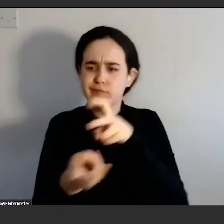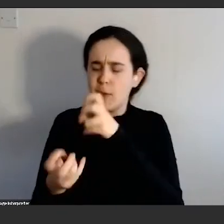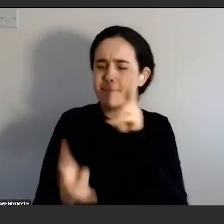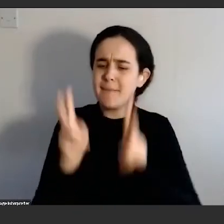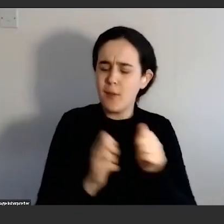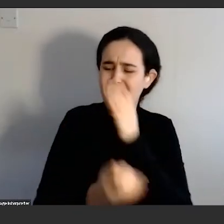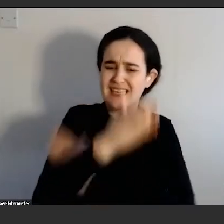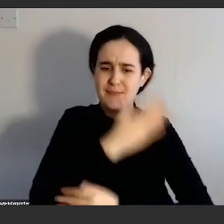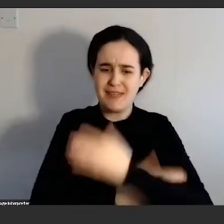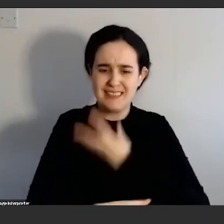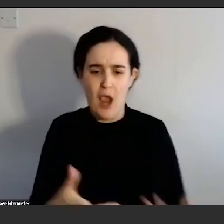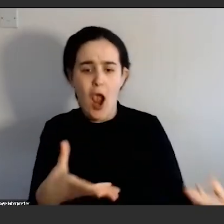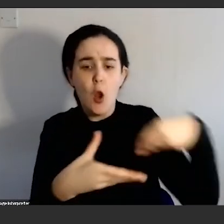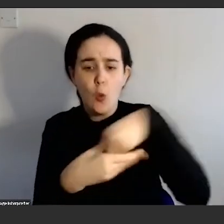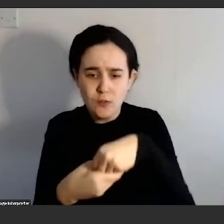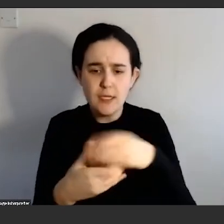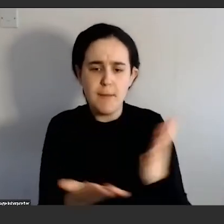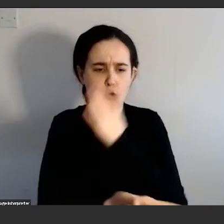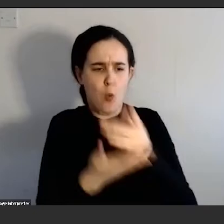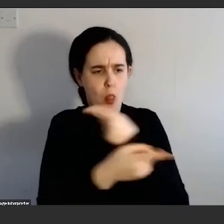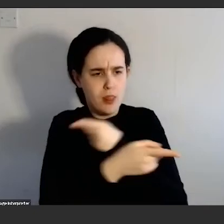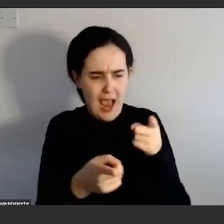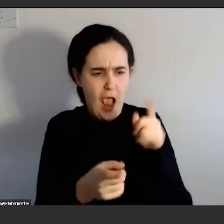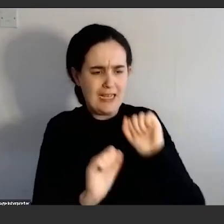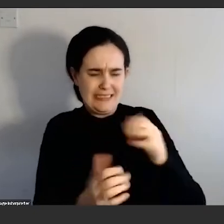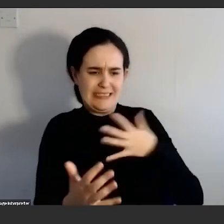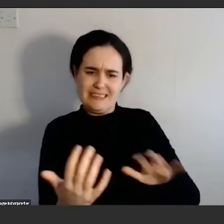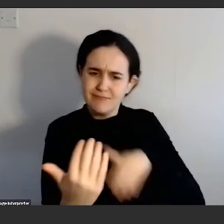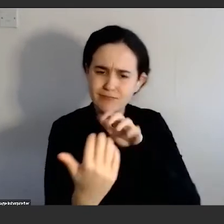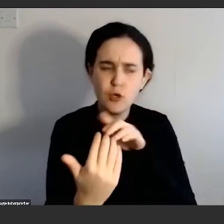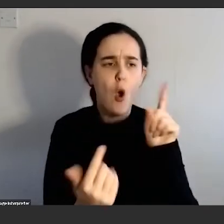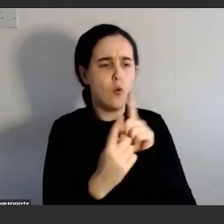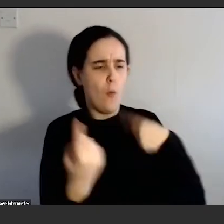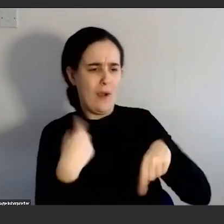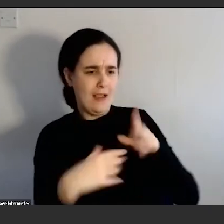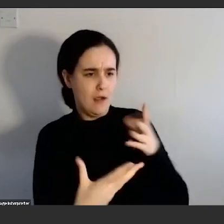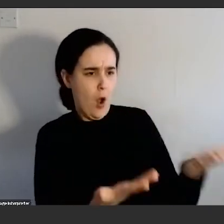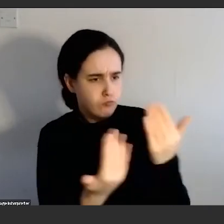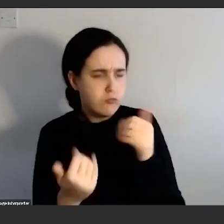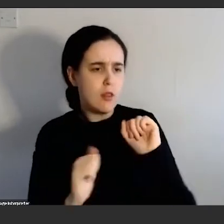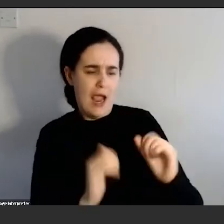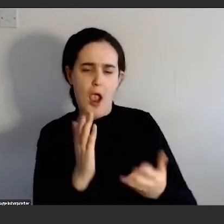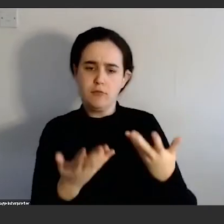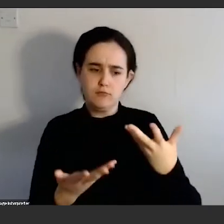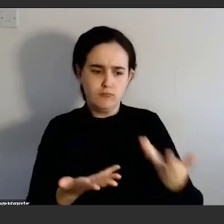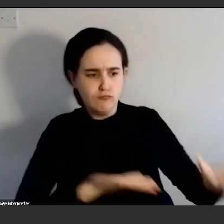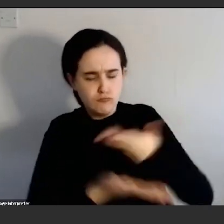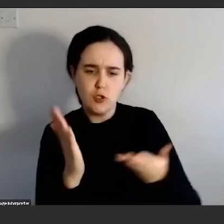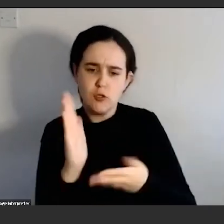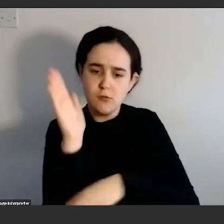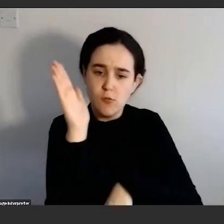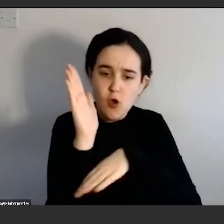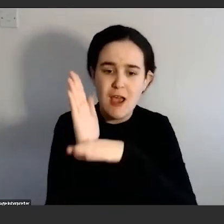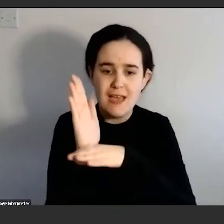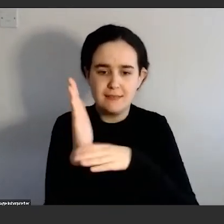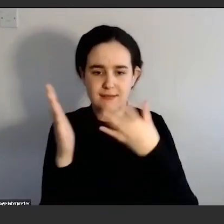The UK government will also harness our diplomatic and development know-how to strengthen the alliances needed to improve health globally by